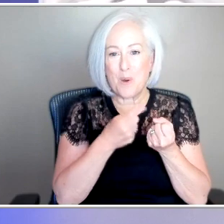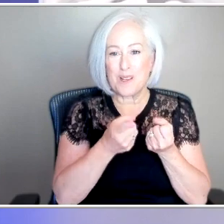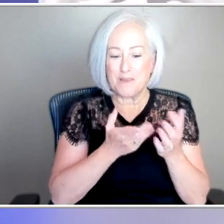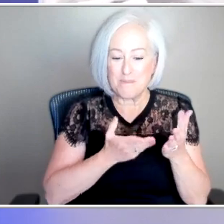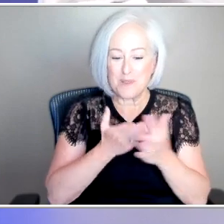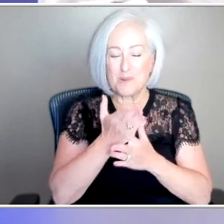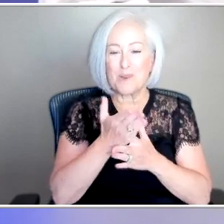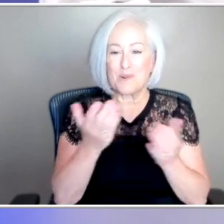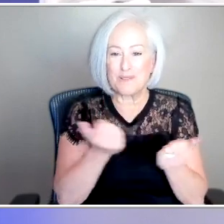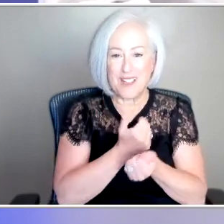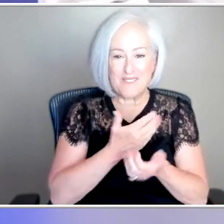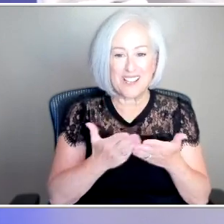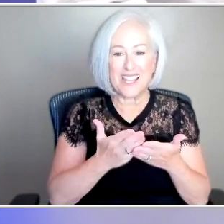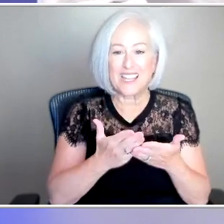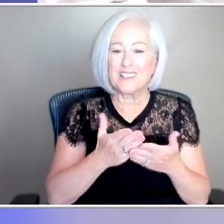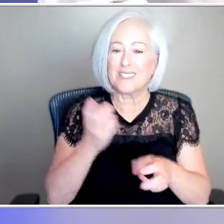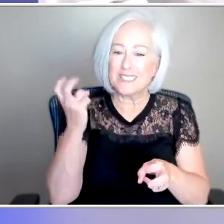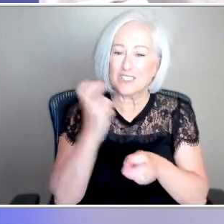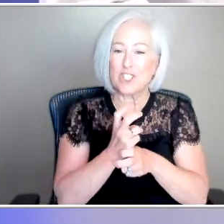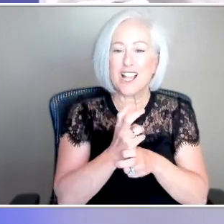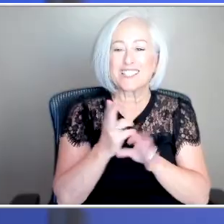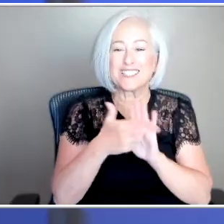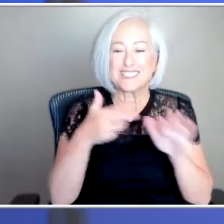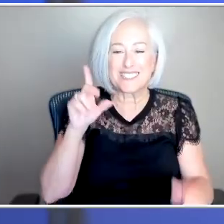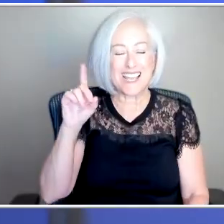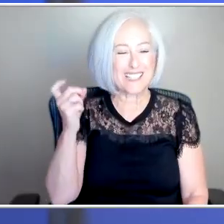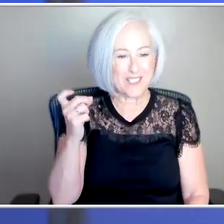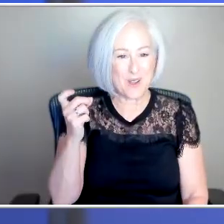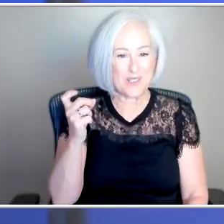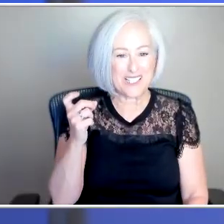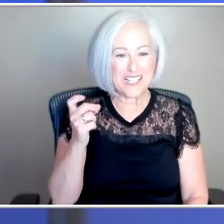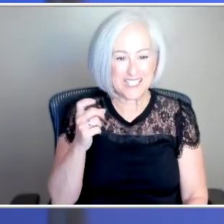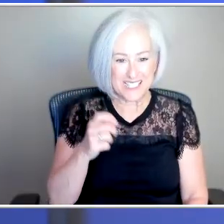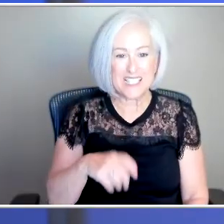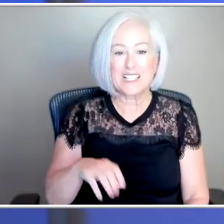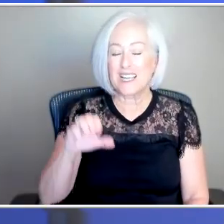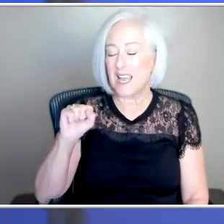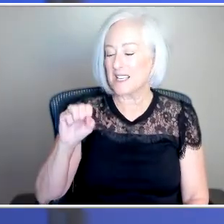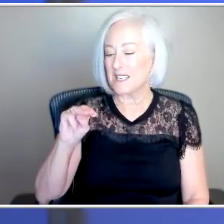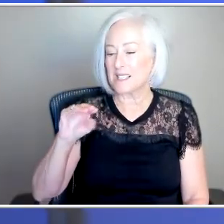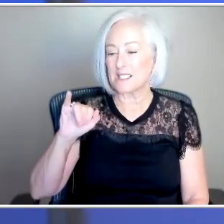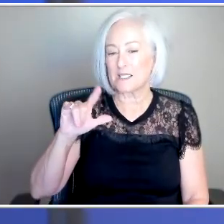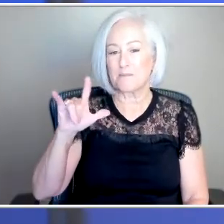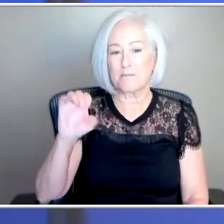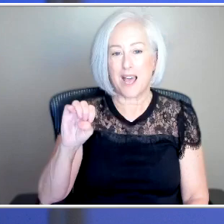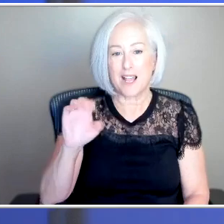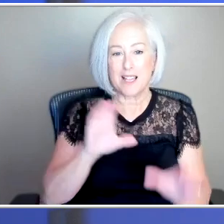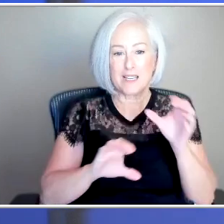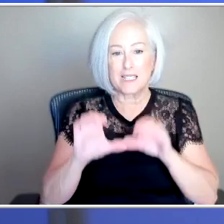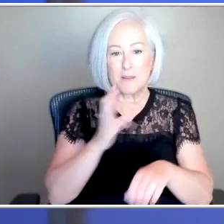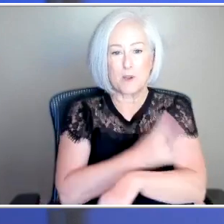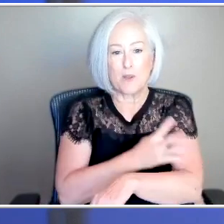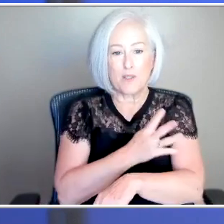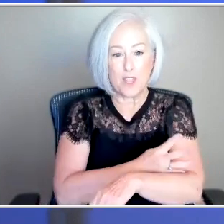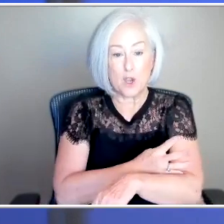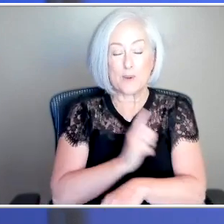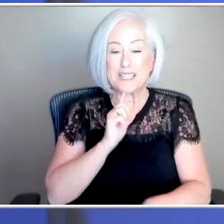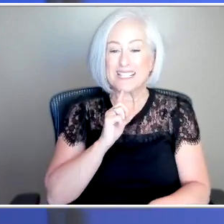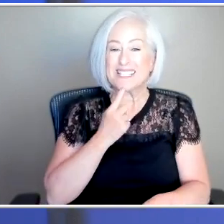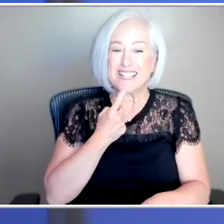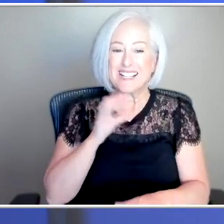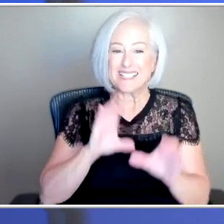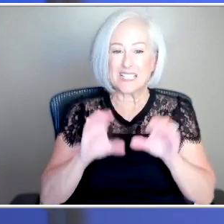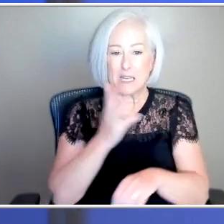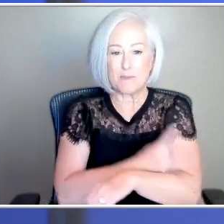difficult diagnosis, and you mentioned the SMILE chemotherapy before. It's a combination of intense chemotherapy. We call it SMILE, but